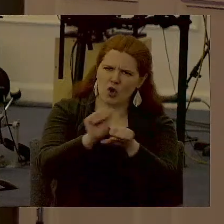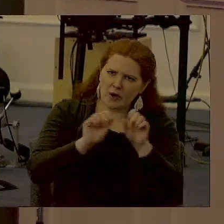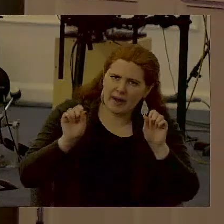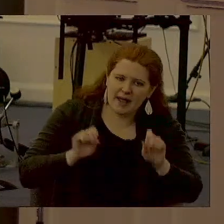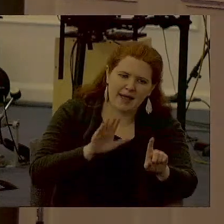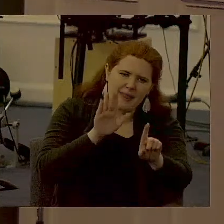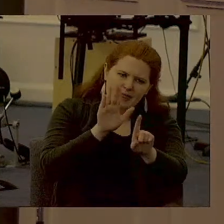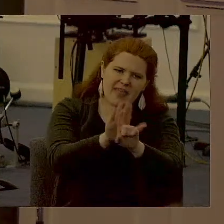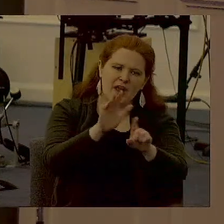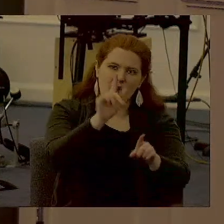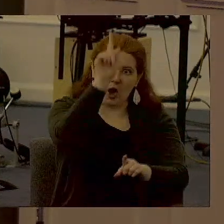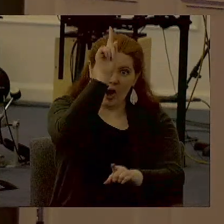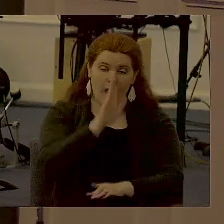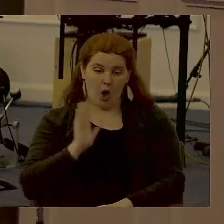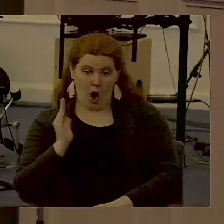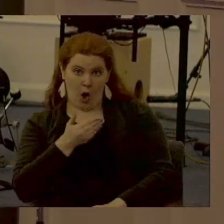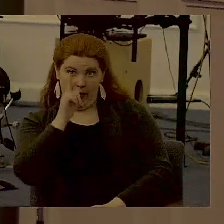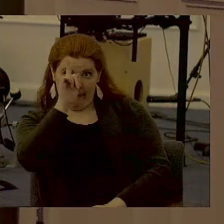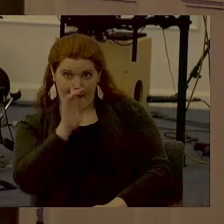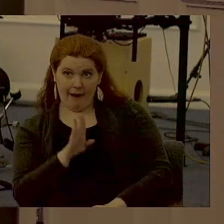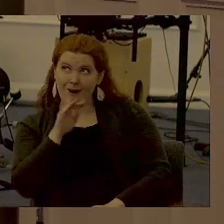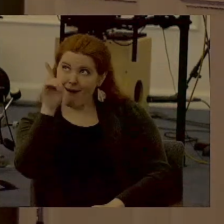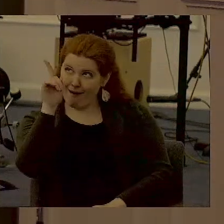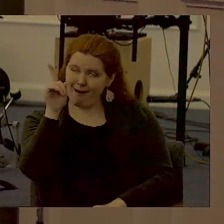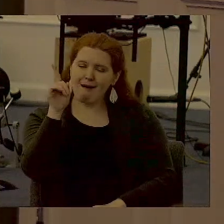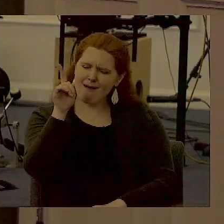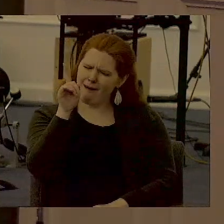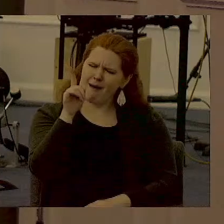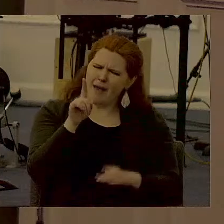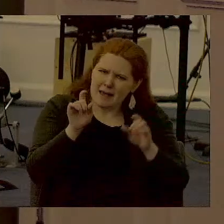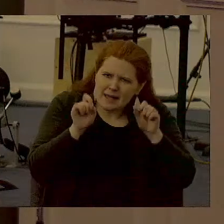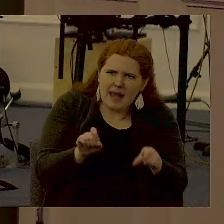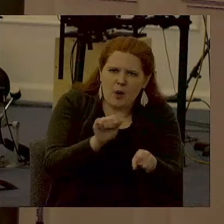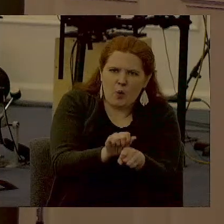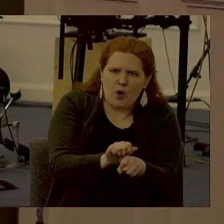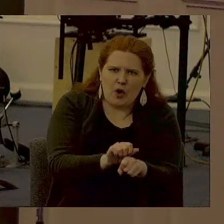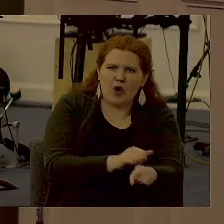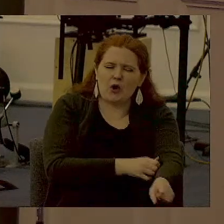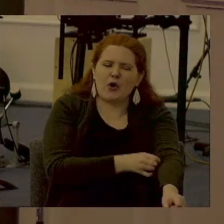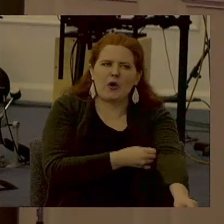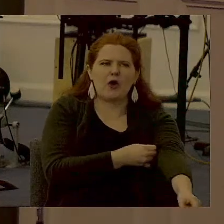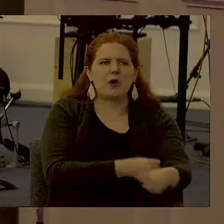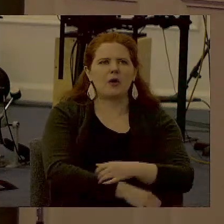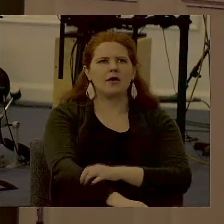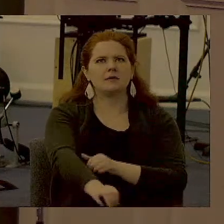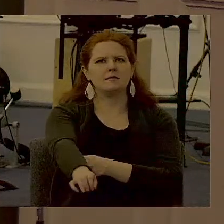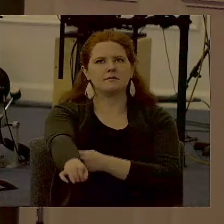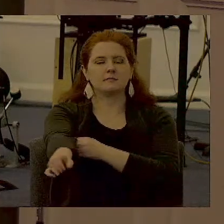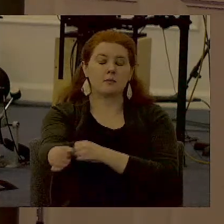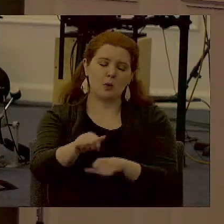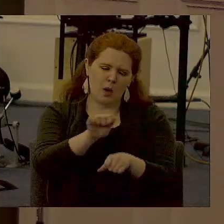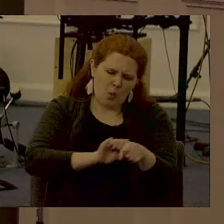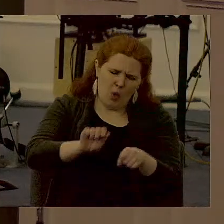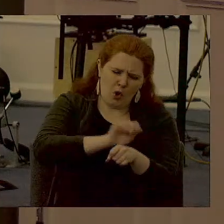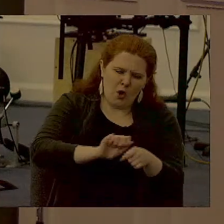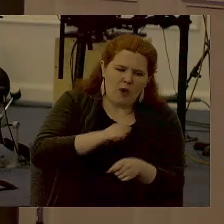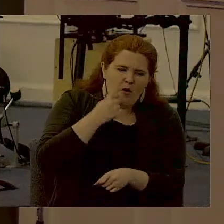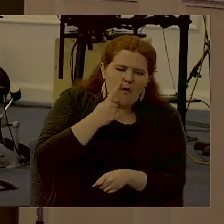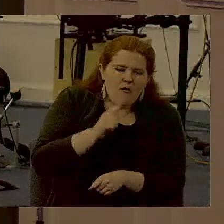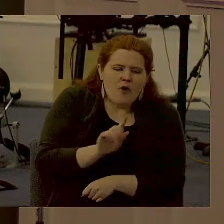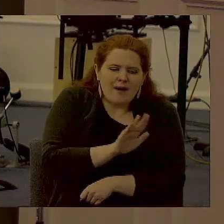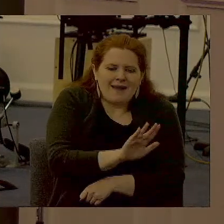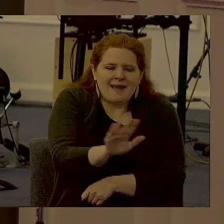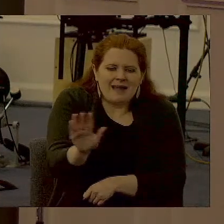God, our God, has the ability to work. And not just work, but that he has the ability to work for his people